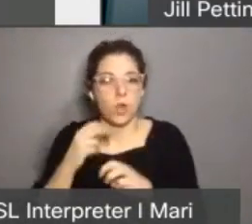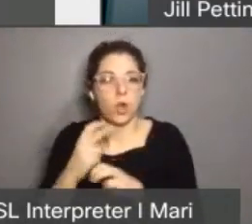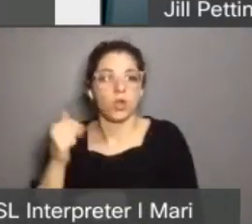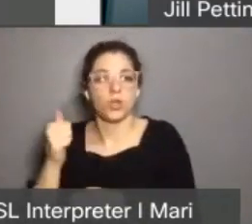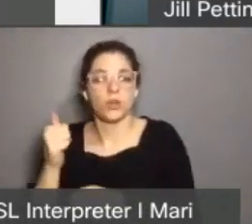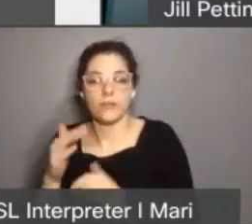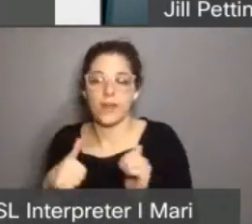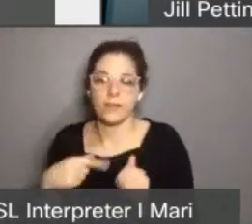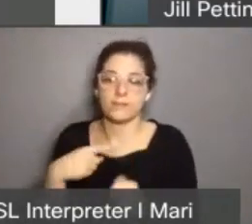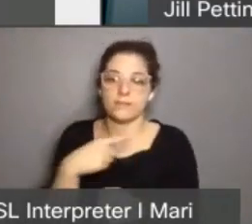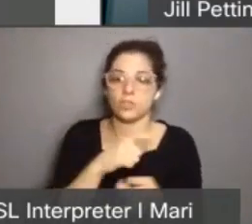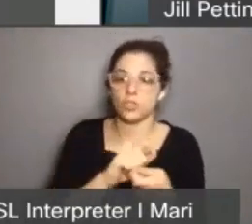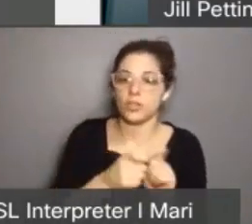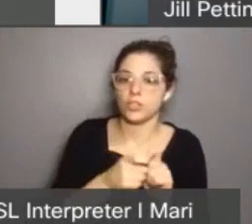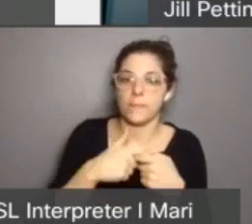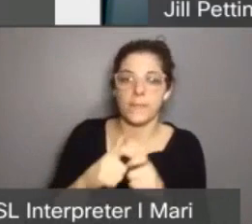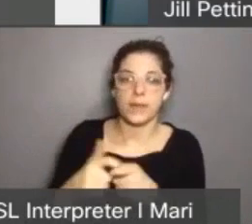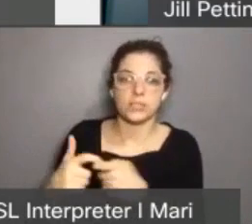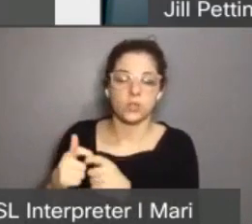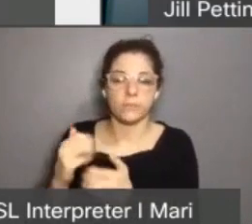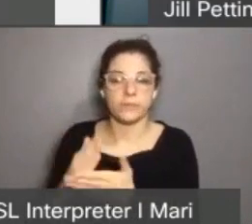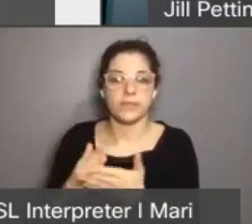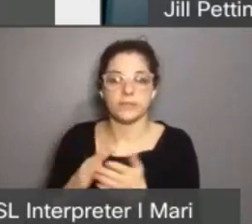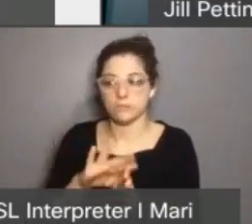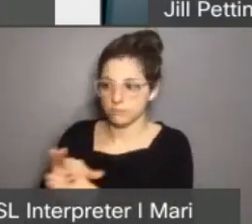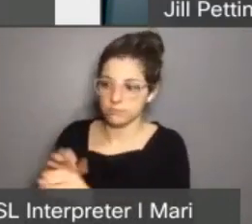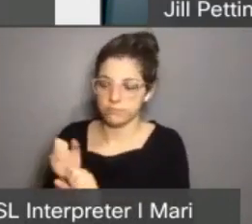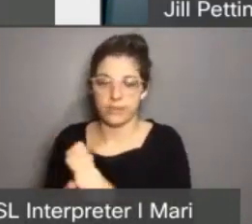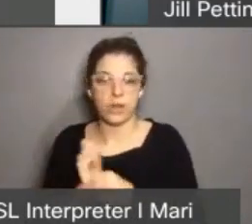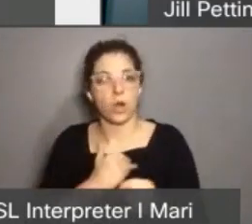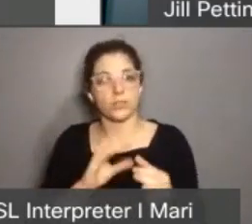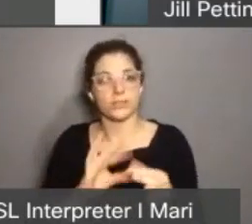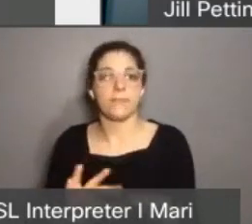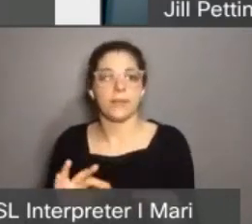think changing that puzzle piece, pushing it aside, and making our own statement, our own thing.